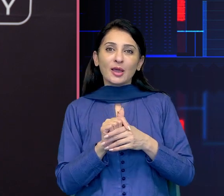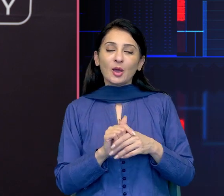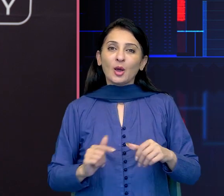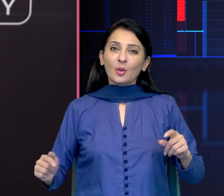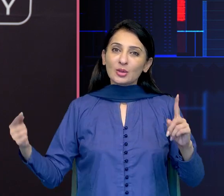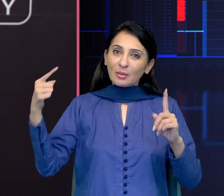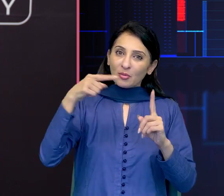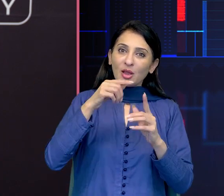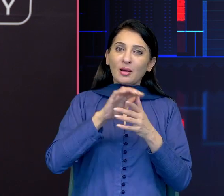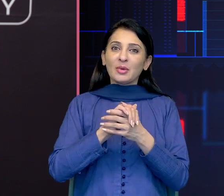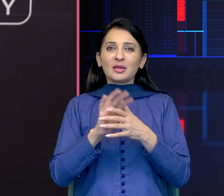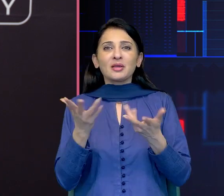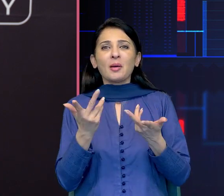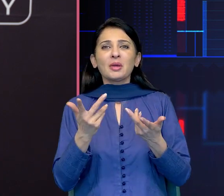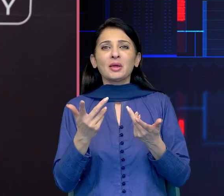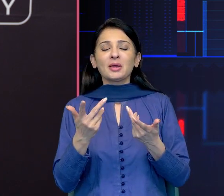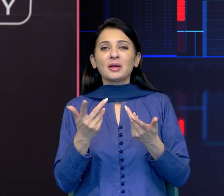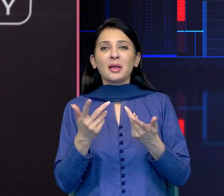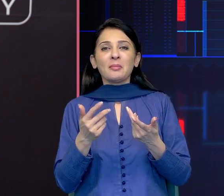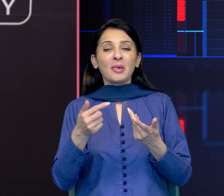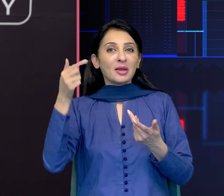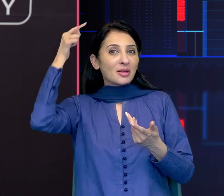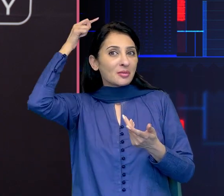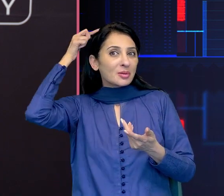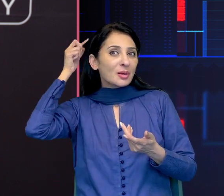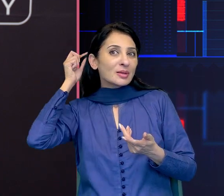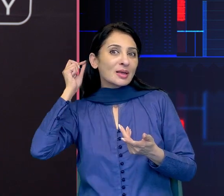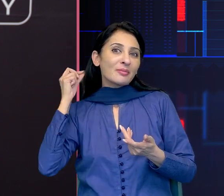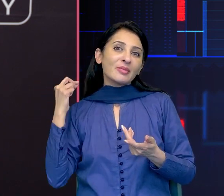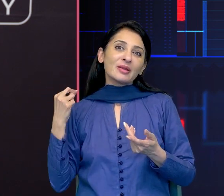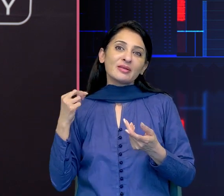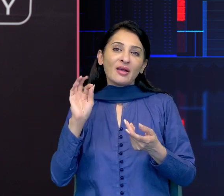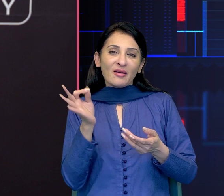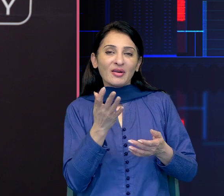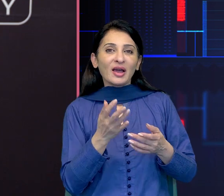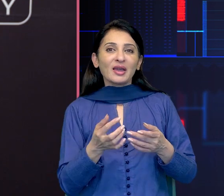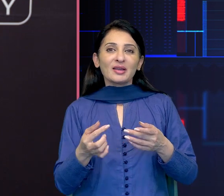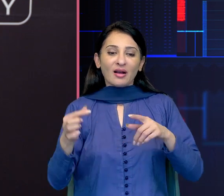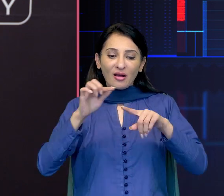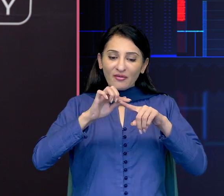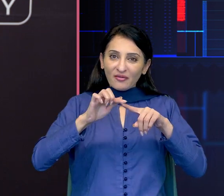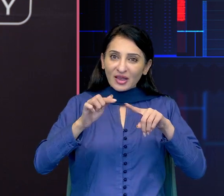and experiences. Like I used hair, human hair,